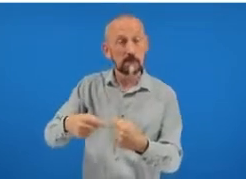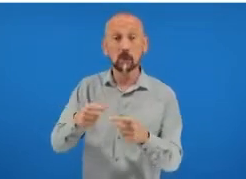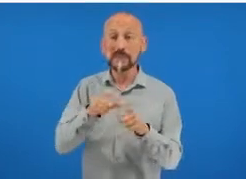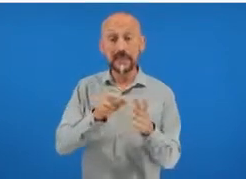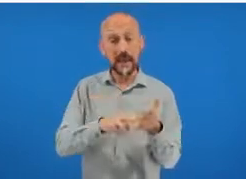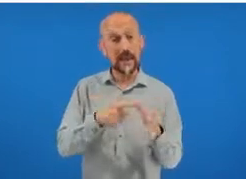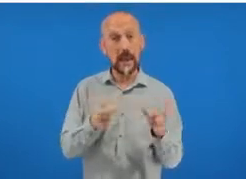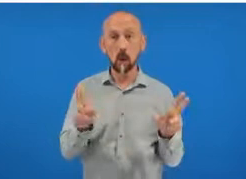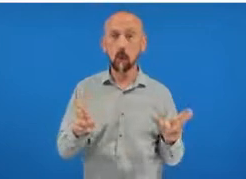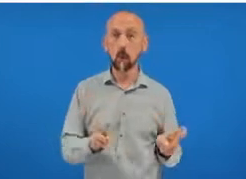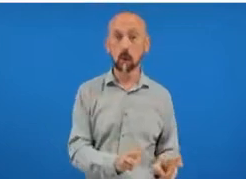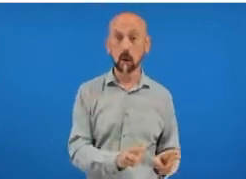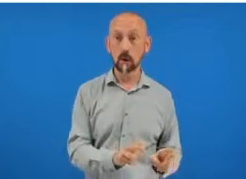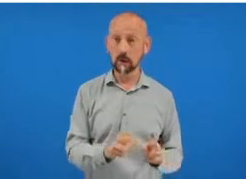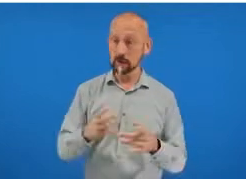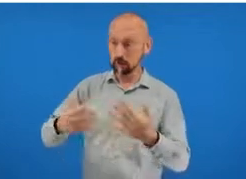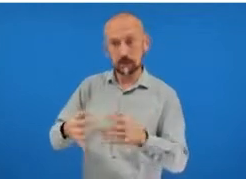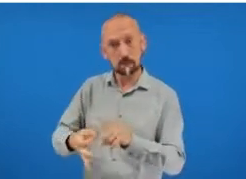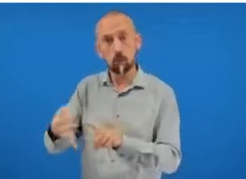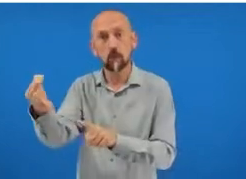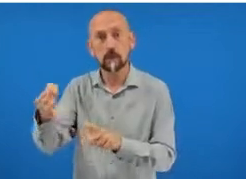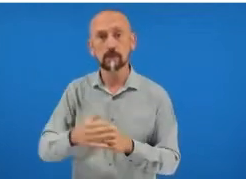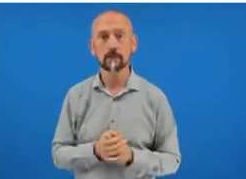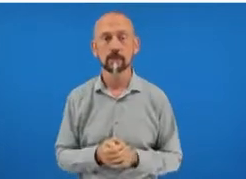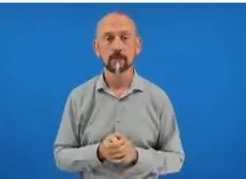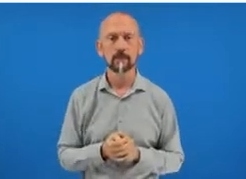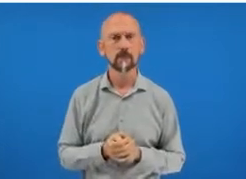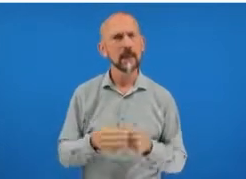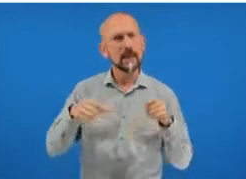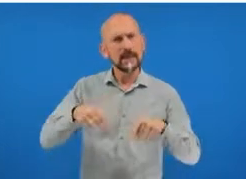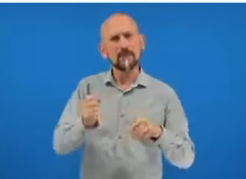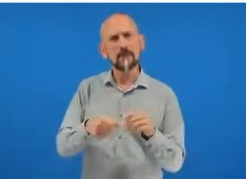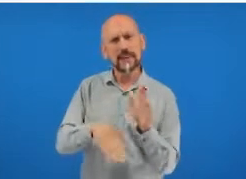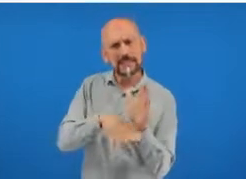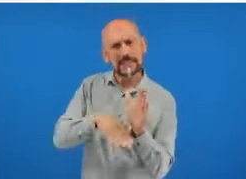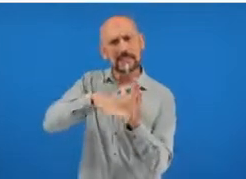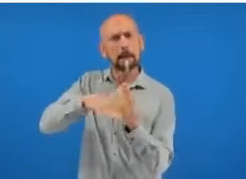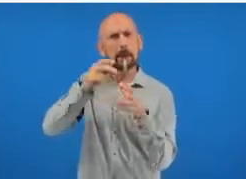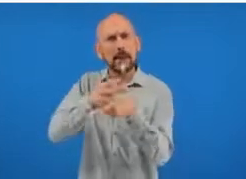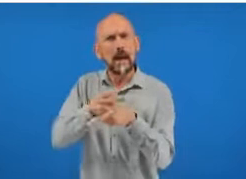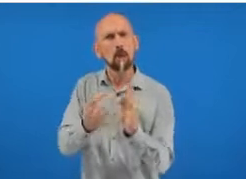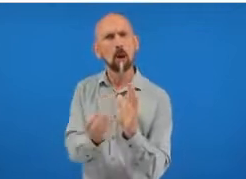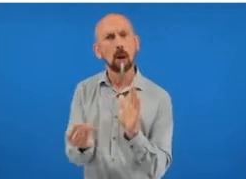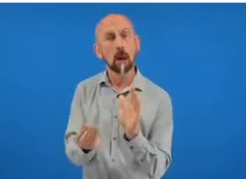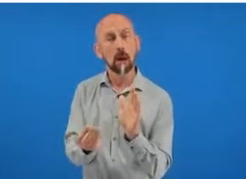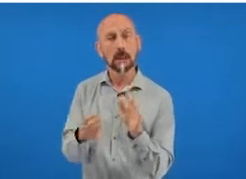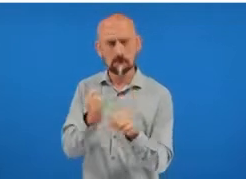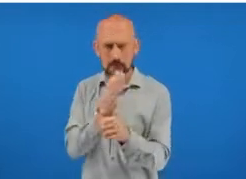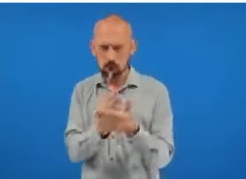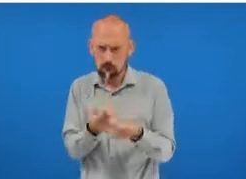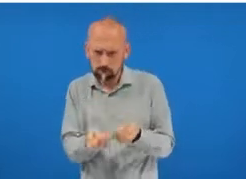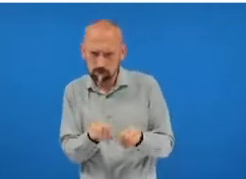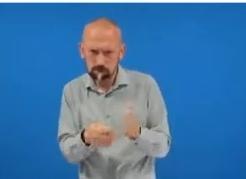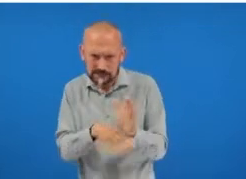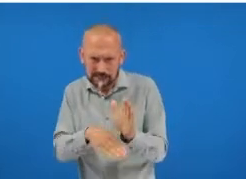care model, and it turned out that making good use of step care is important. So those people who don't recover at low